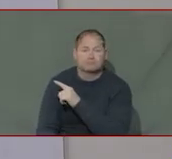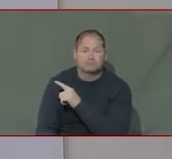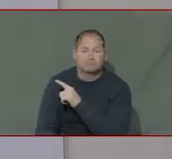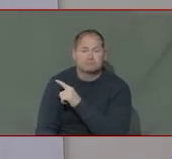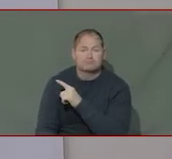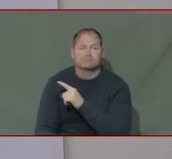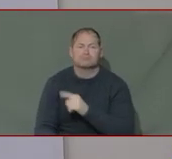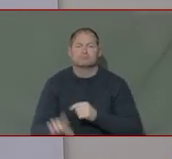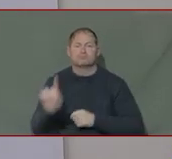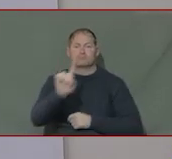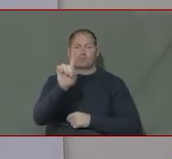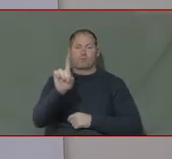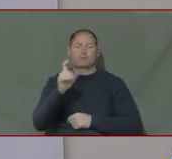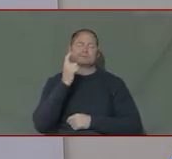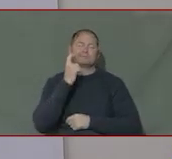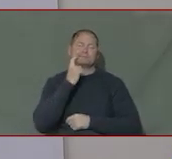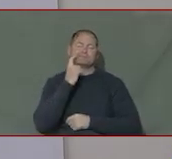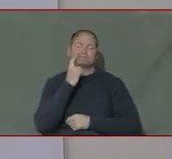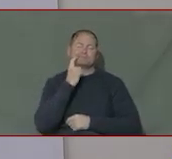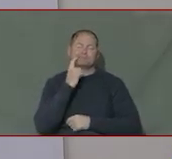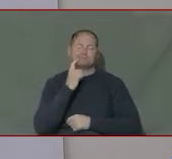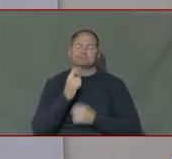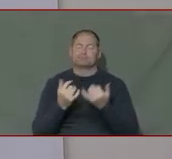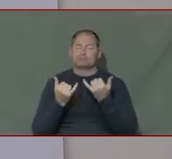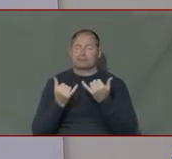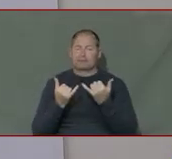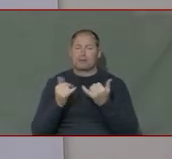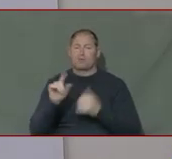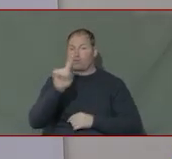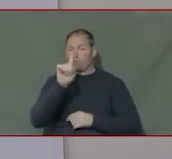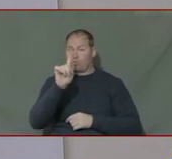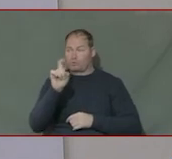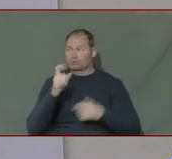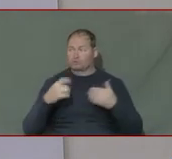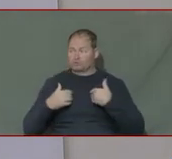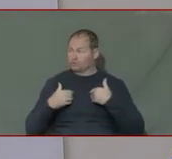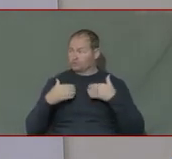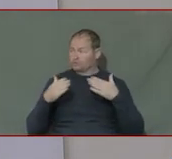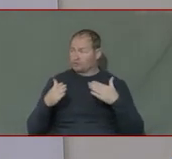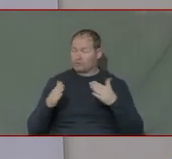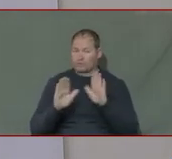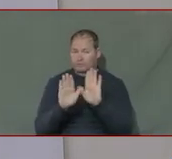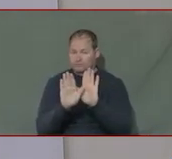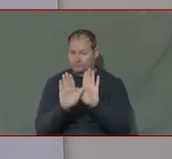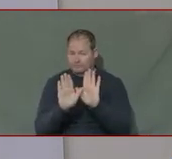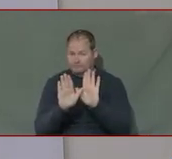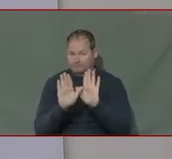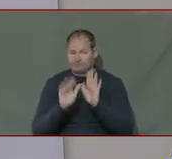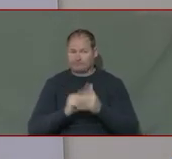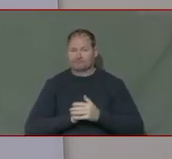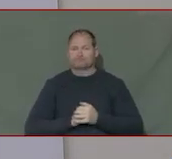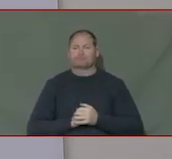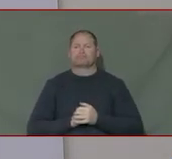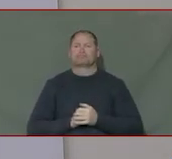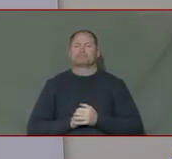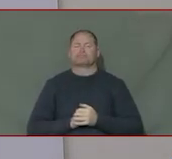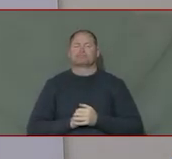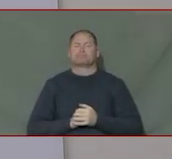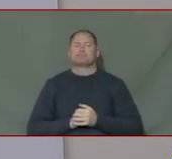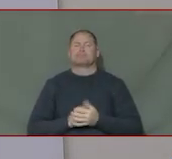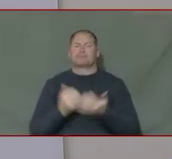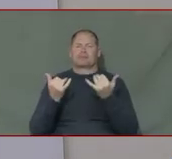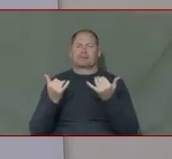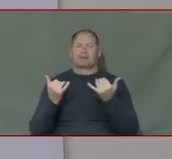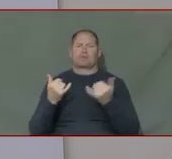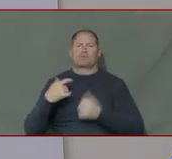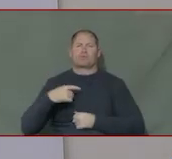easy. But before we dive into the question paper, past questions of past papers, let's just recap